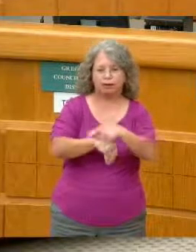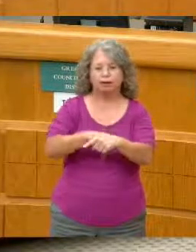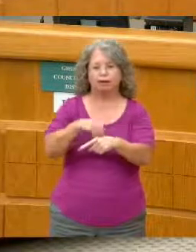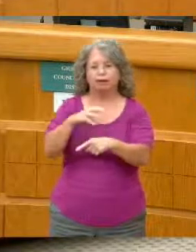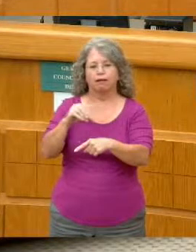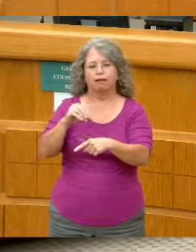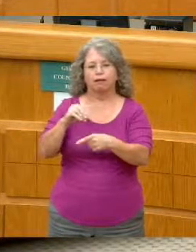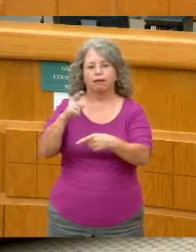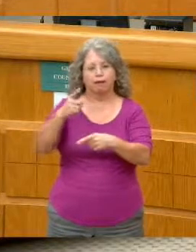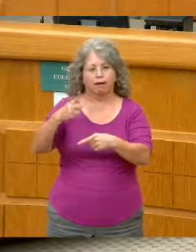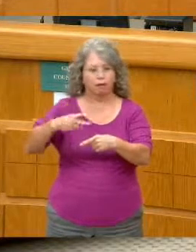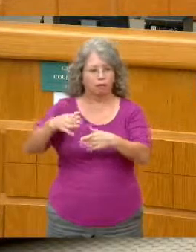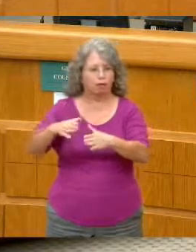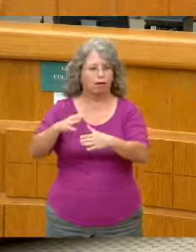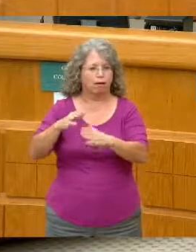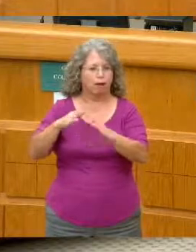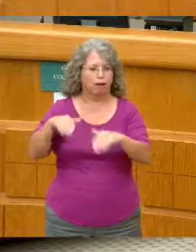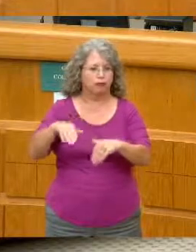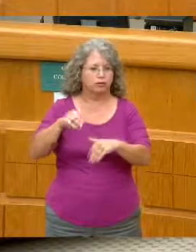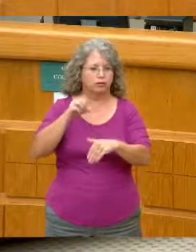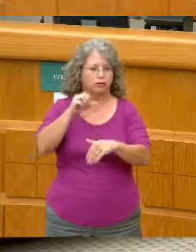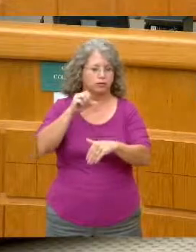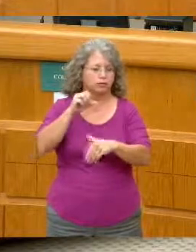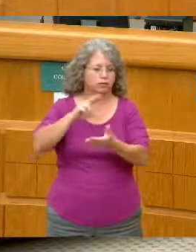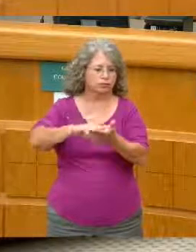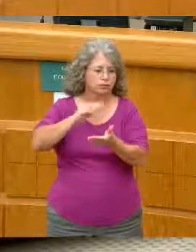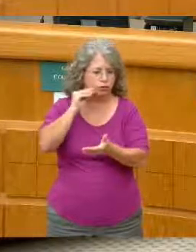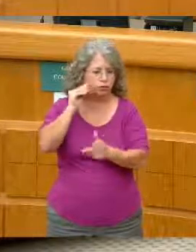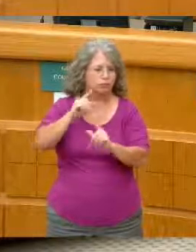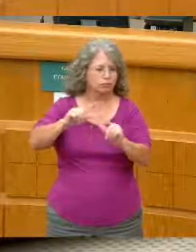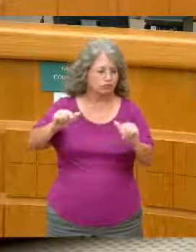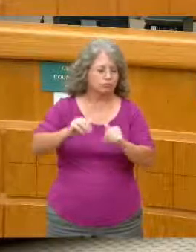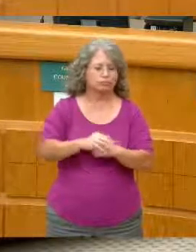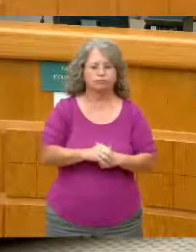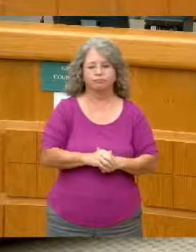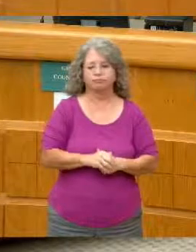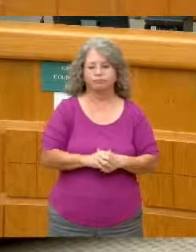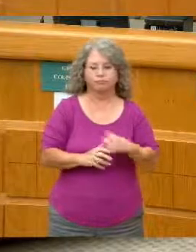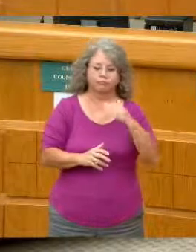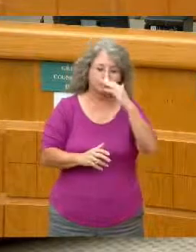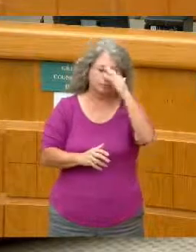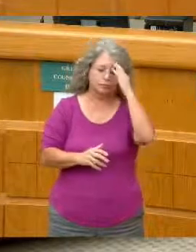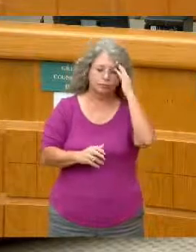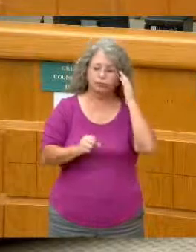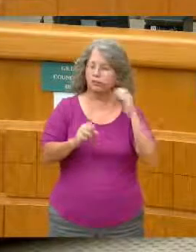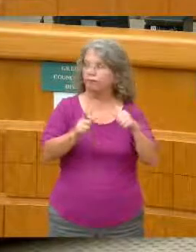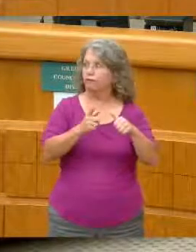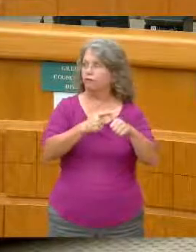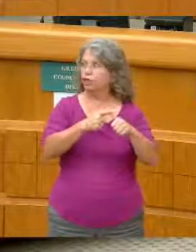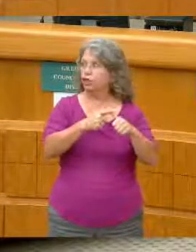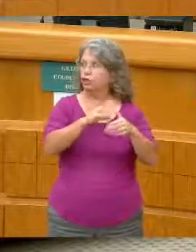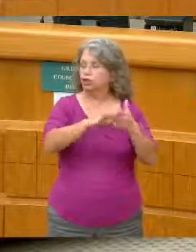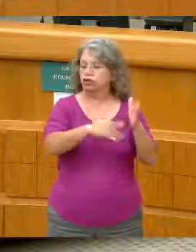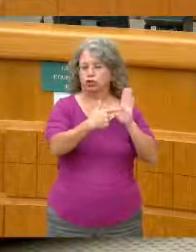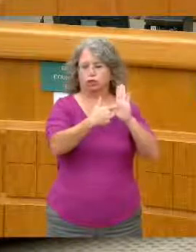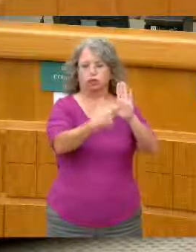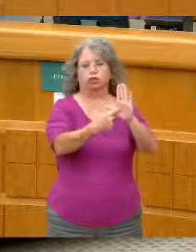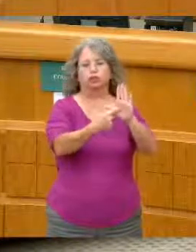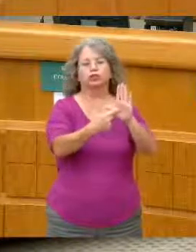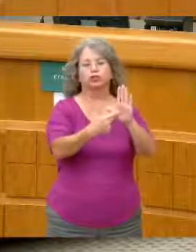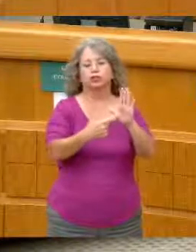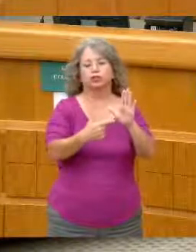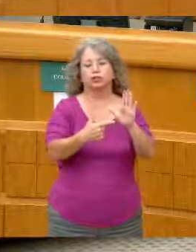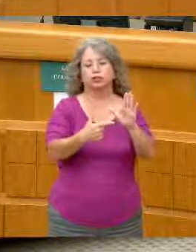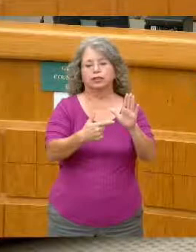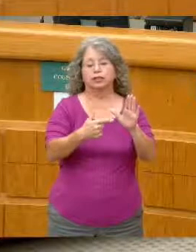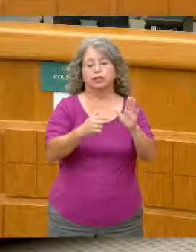plants, this detention center falls into that category. Okay, so on this first chart, we're going to